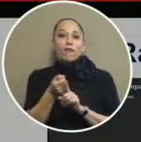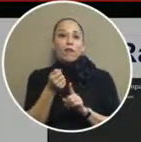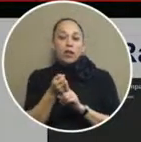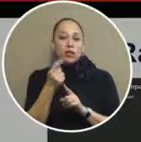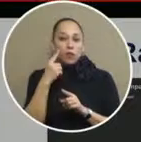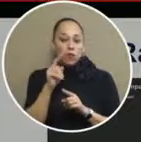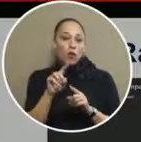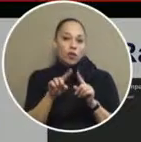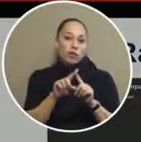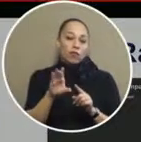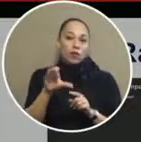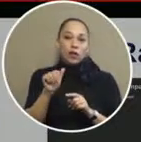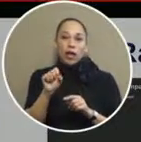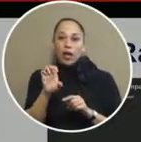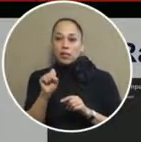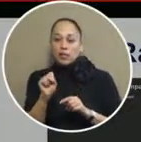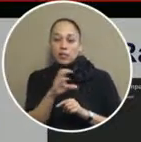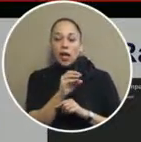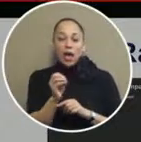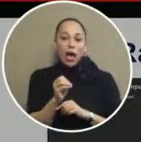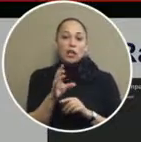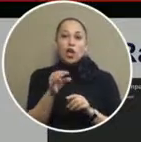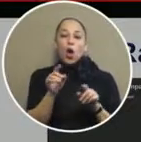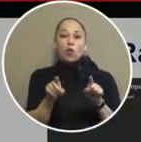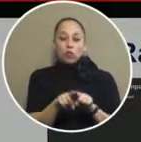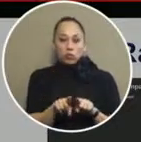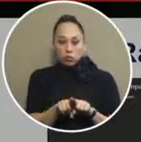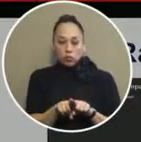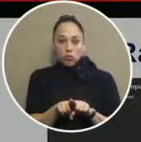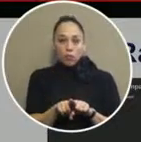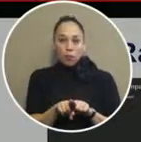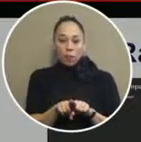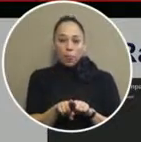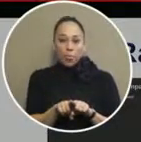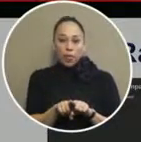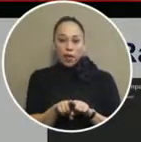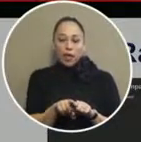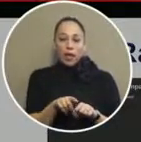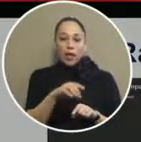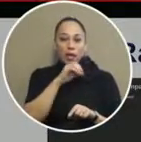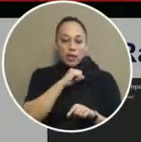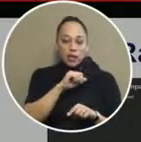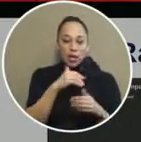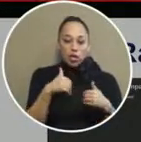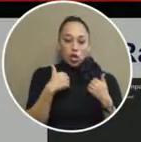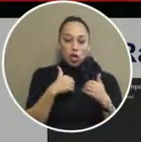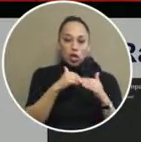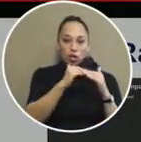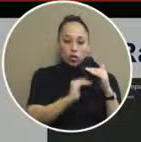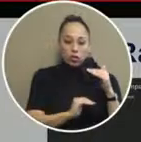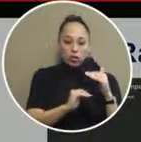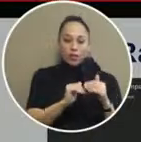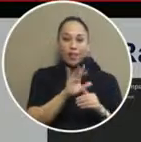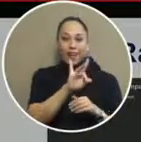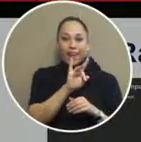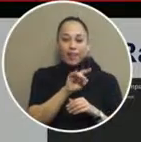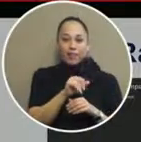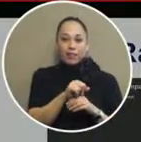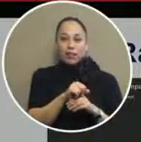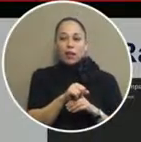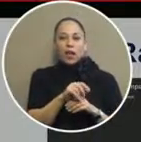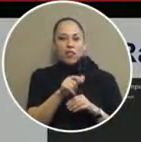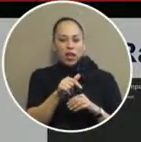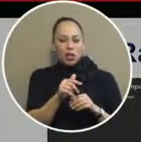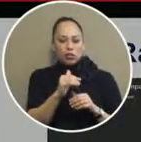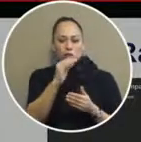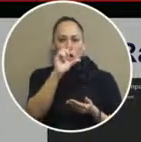cases. And also in the minors, younger than 18 years of age, it's a very